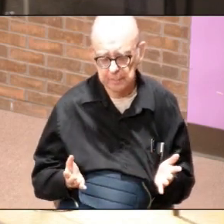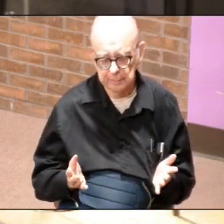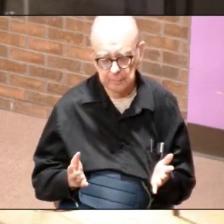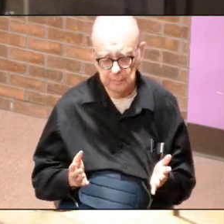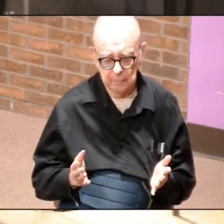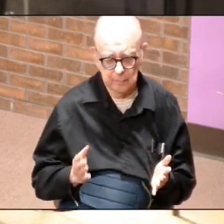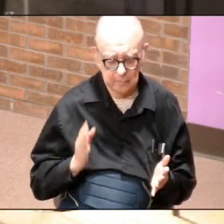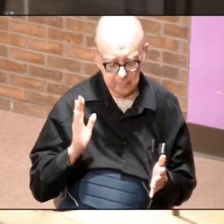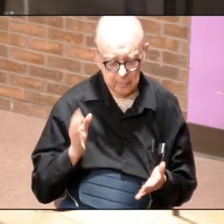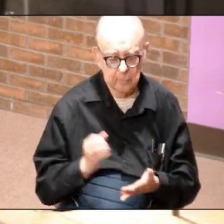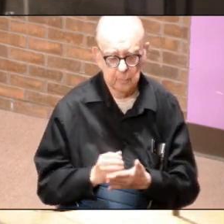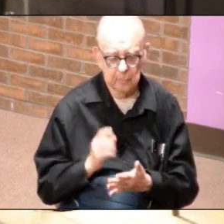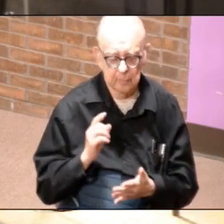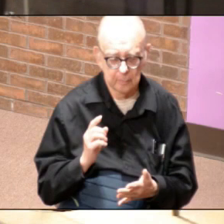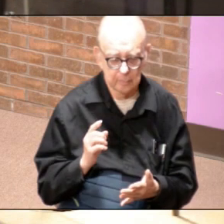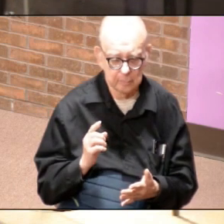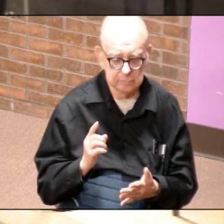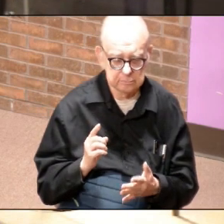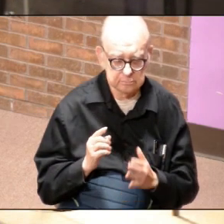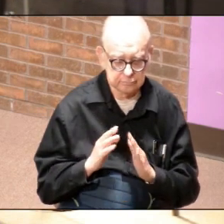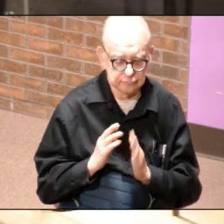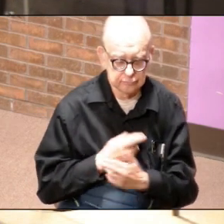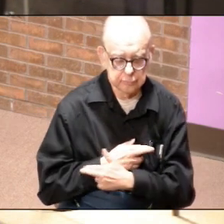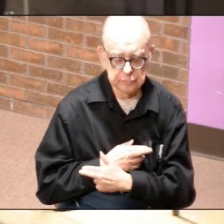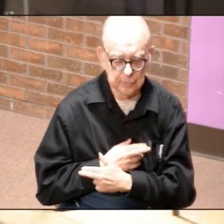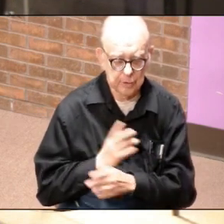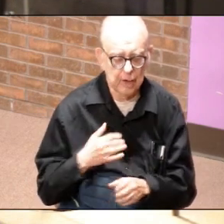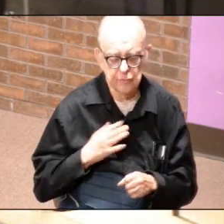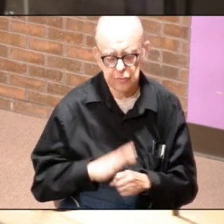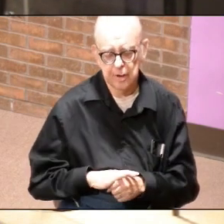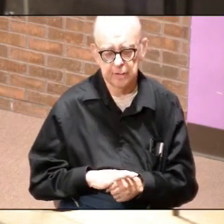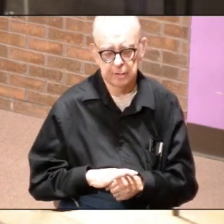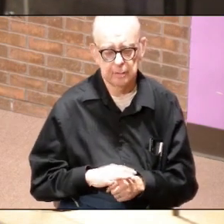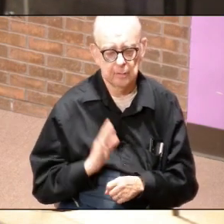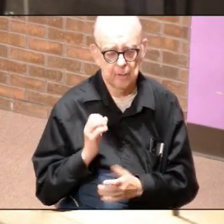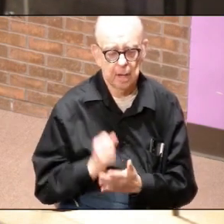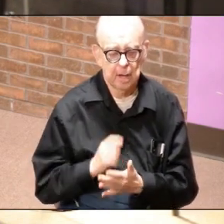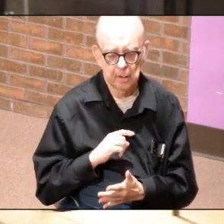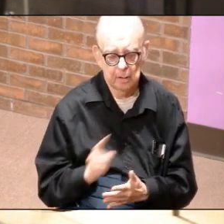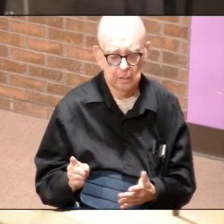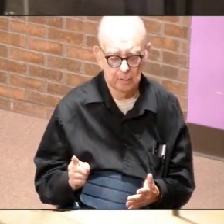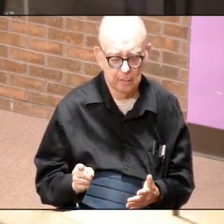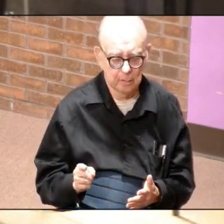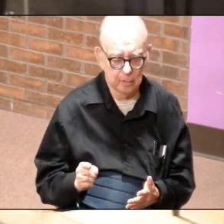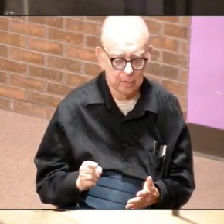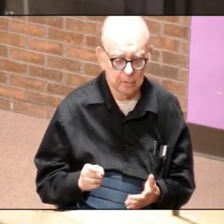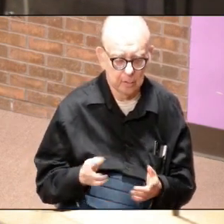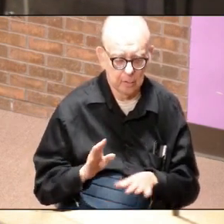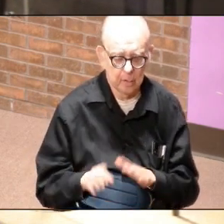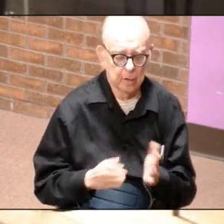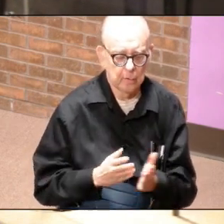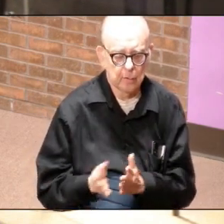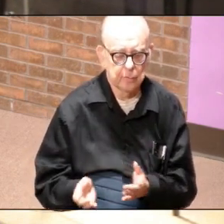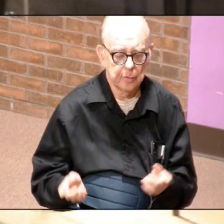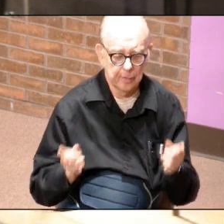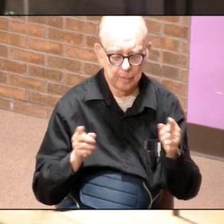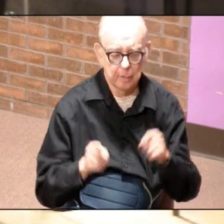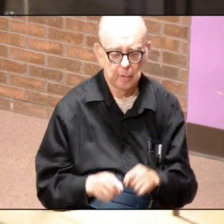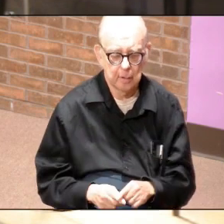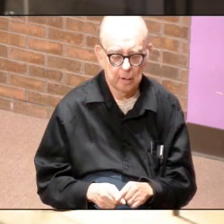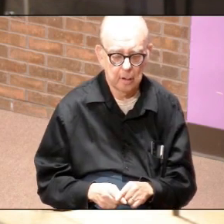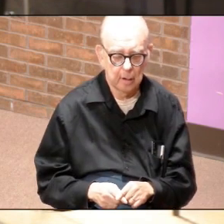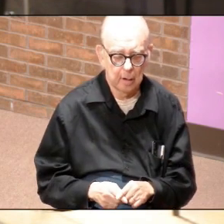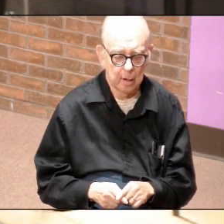he said that he will help you rest when you're stressed out. He's going to help you when you walk through the valley of